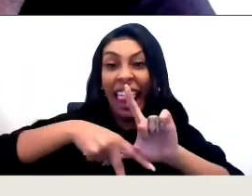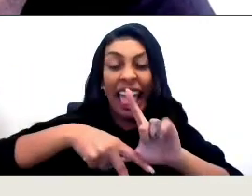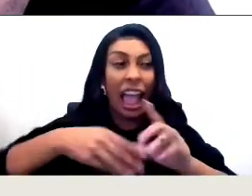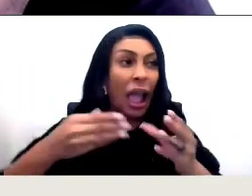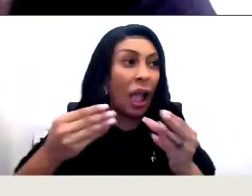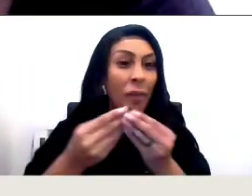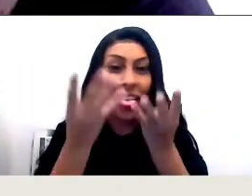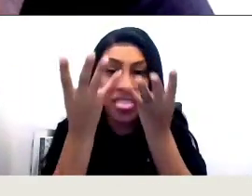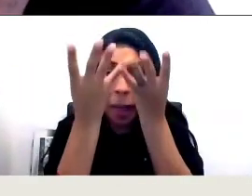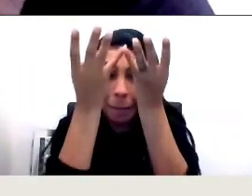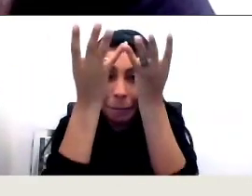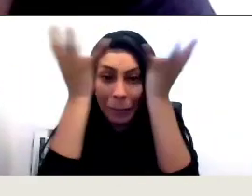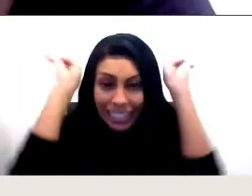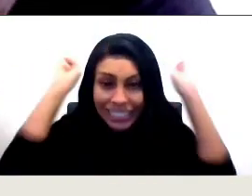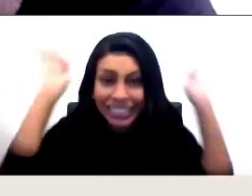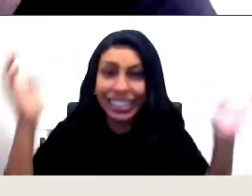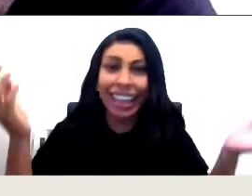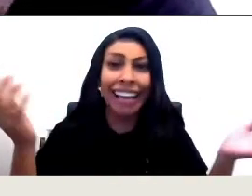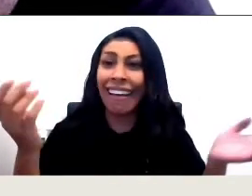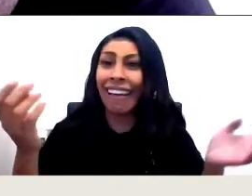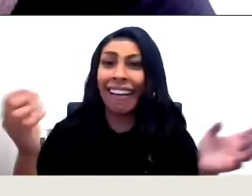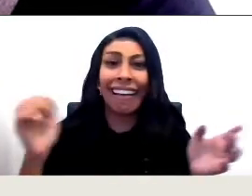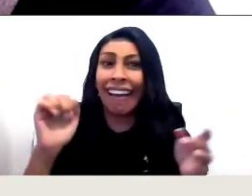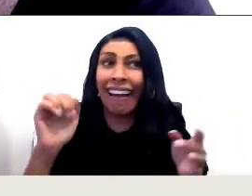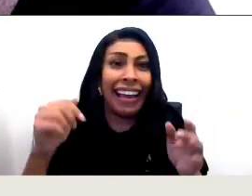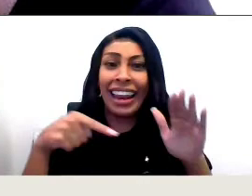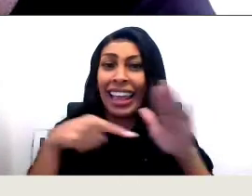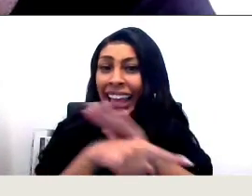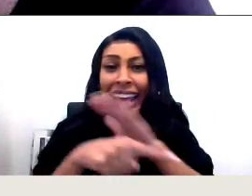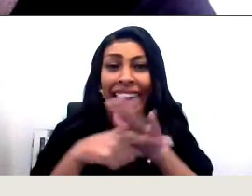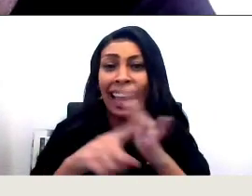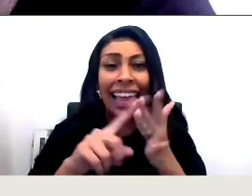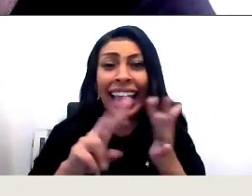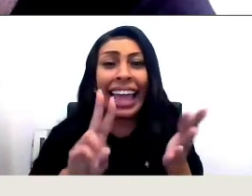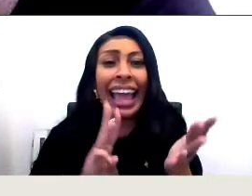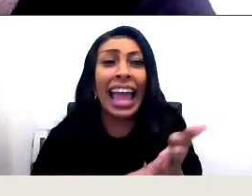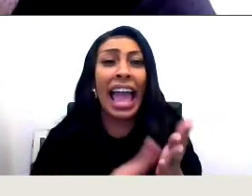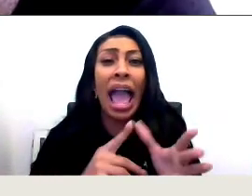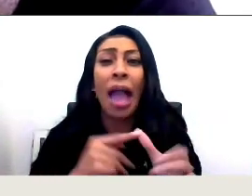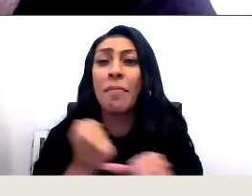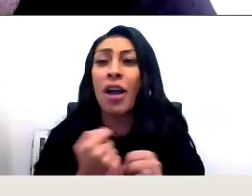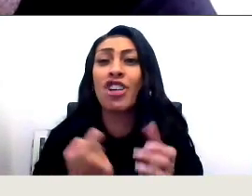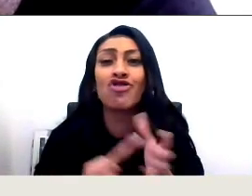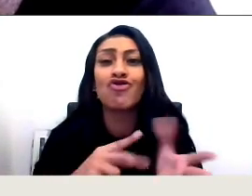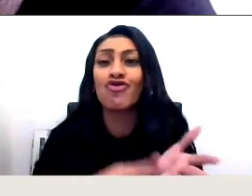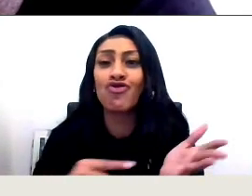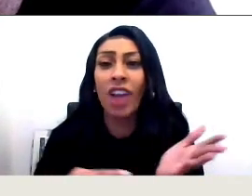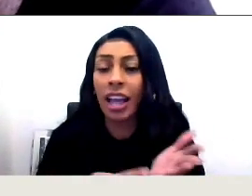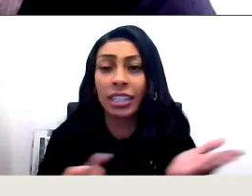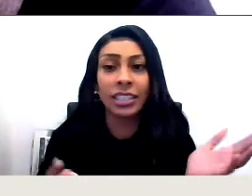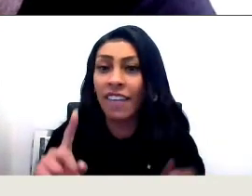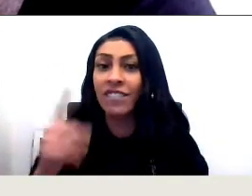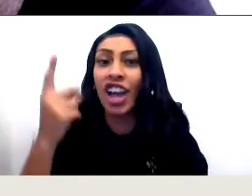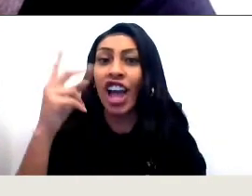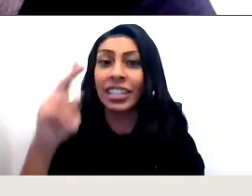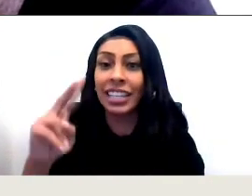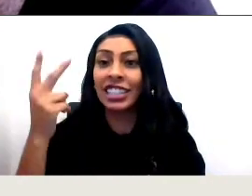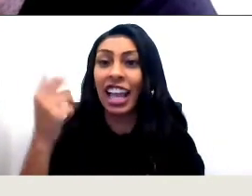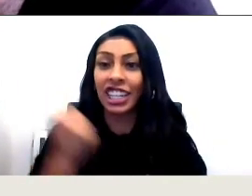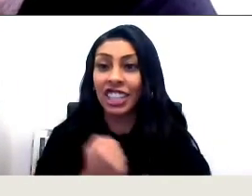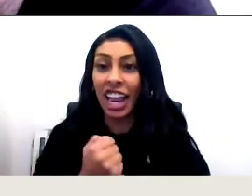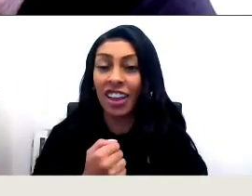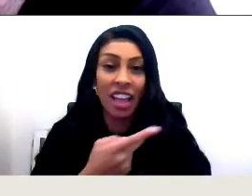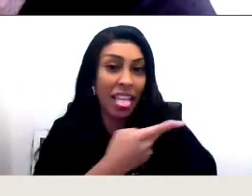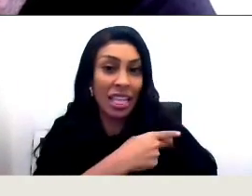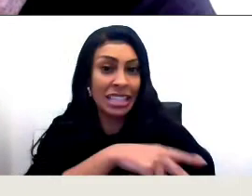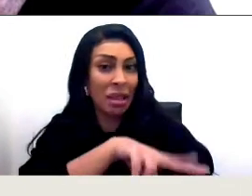and Guatemalan and El Salvadorian immigrants and like first and second generation. And like people are more speaking Spanish